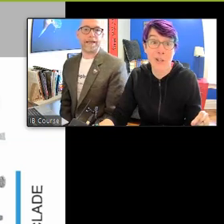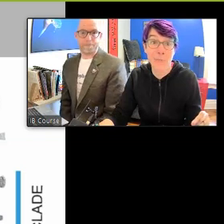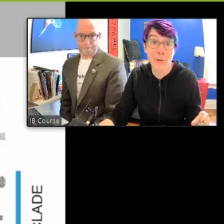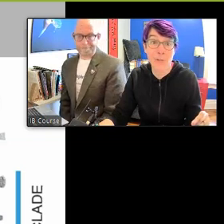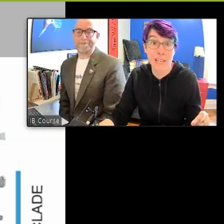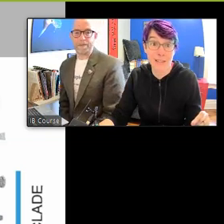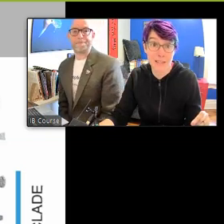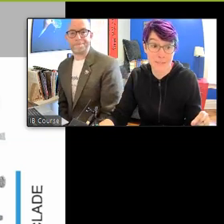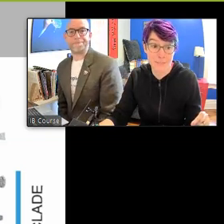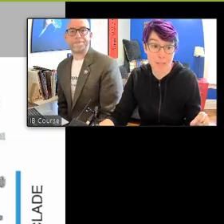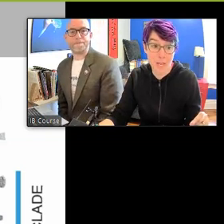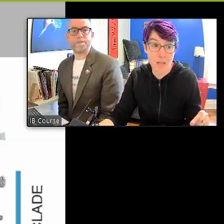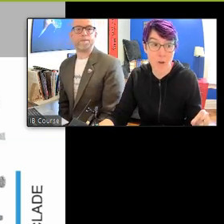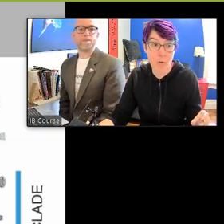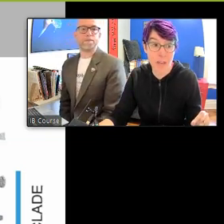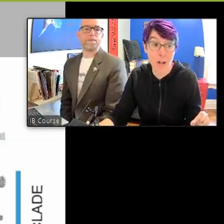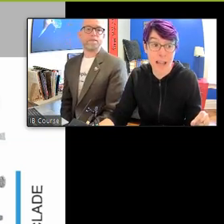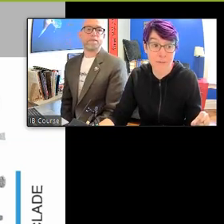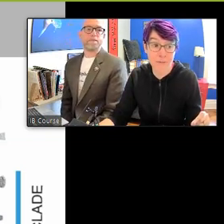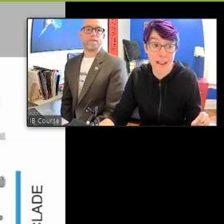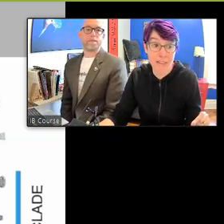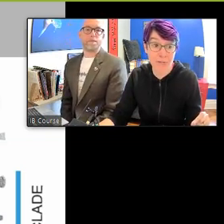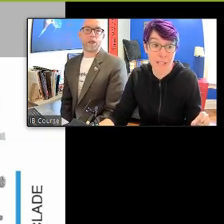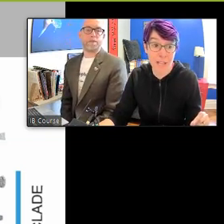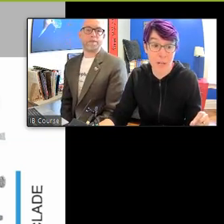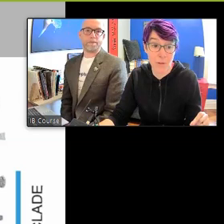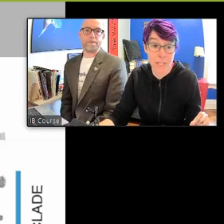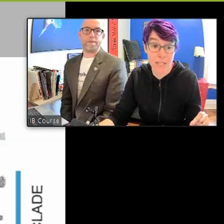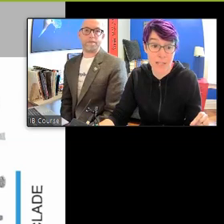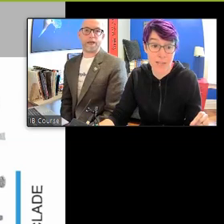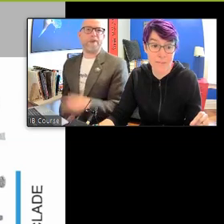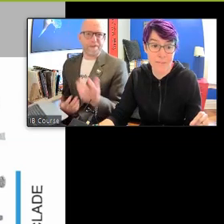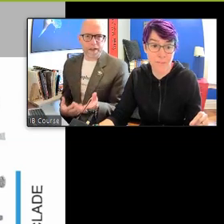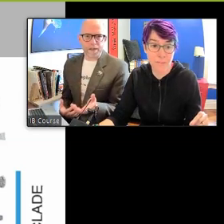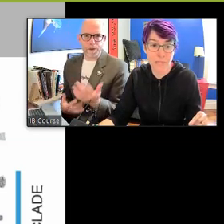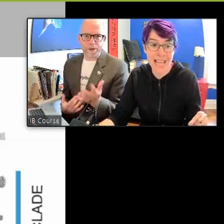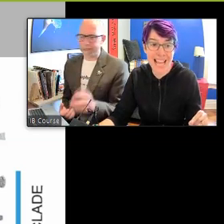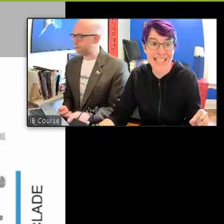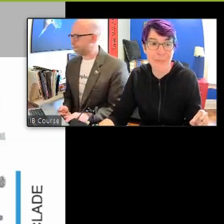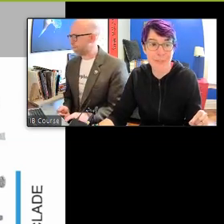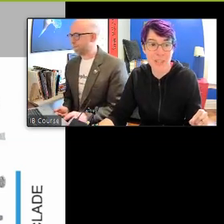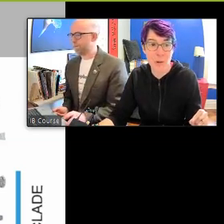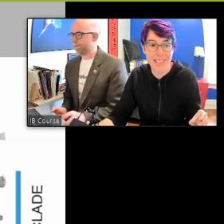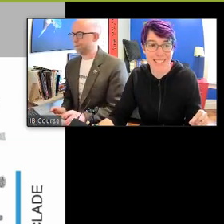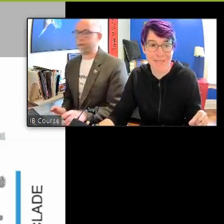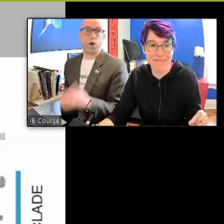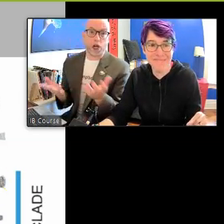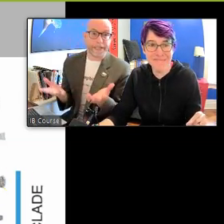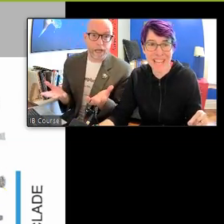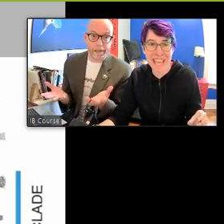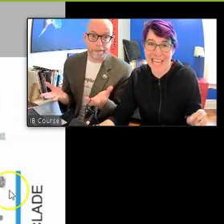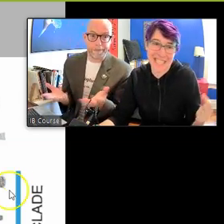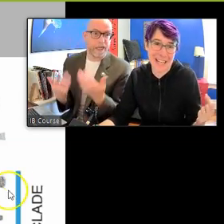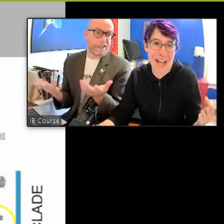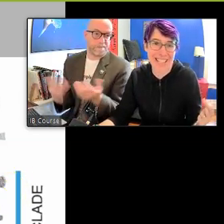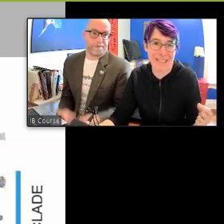antifreeze glycoproteins. So they all have antifreeze glycoproteins. And we've kind of talked about those things. Except for these ones. Because